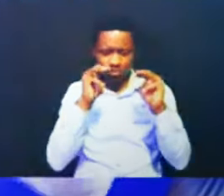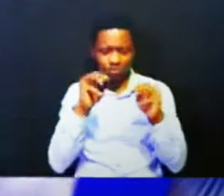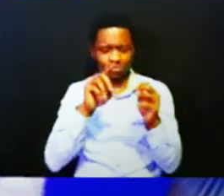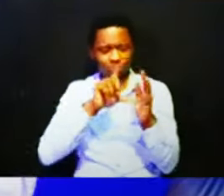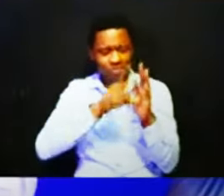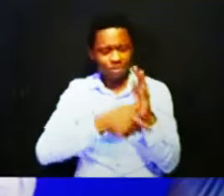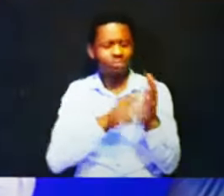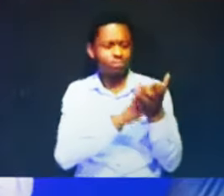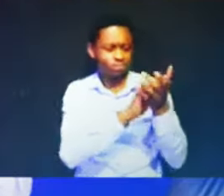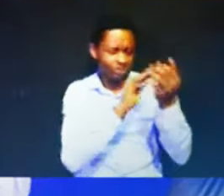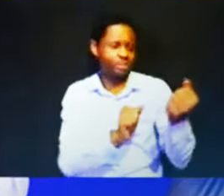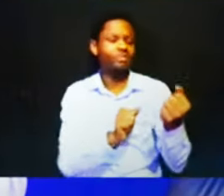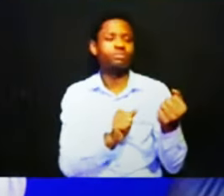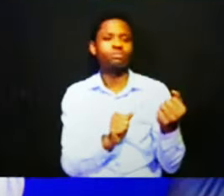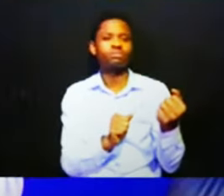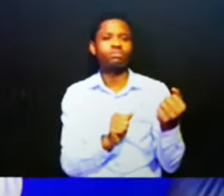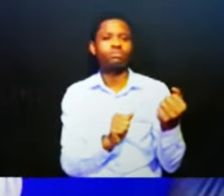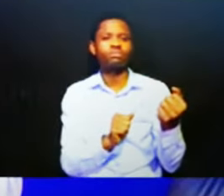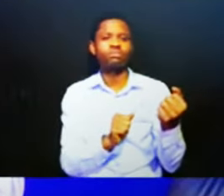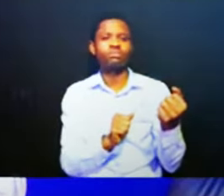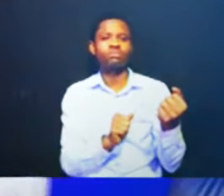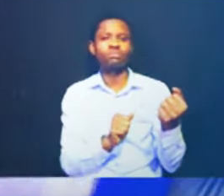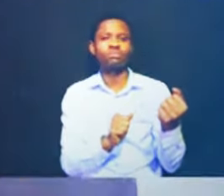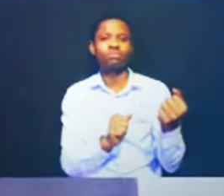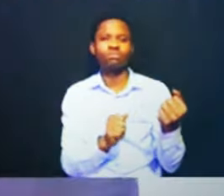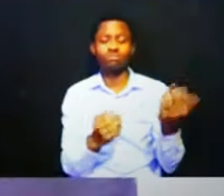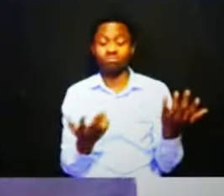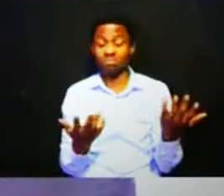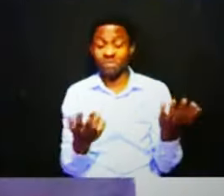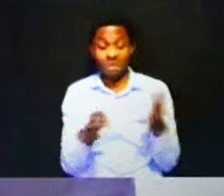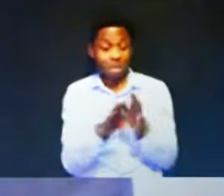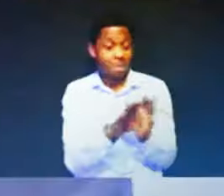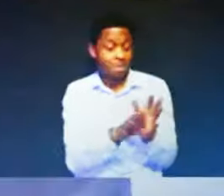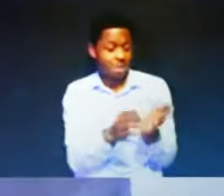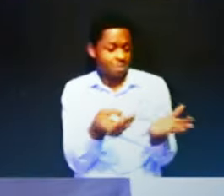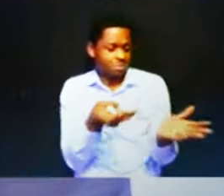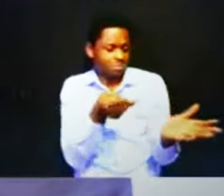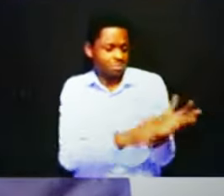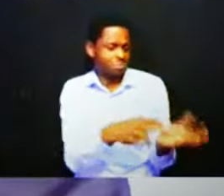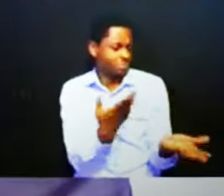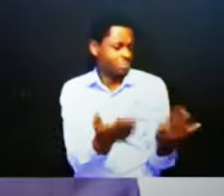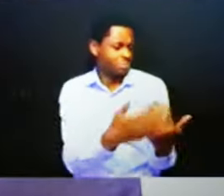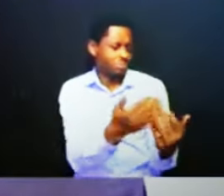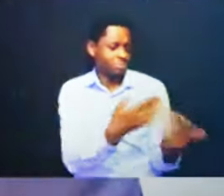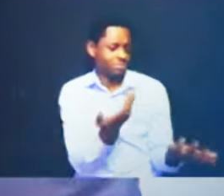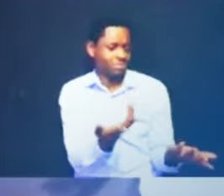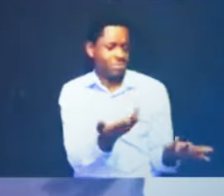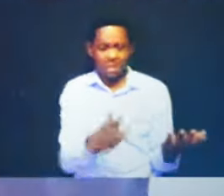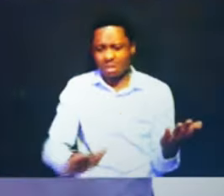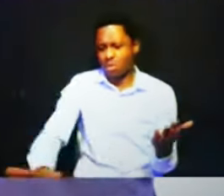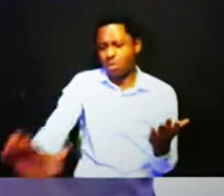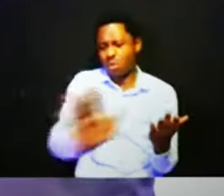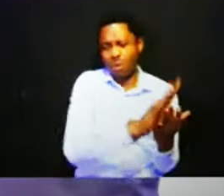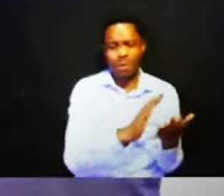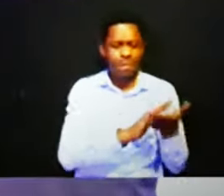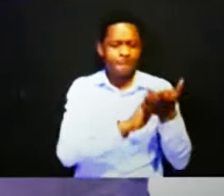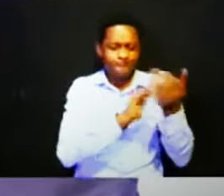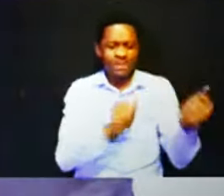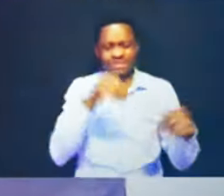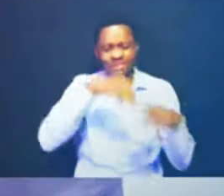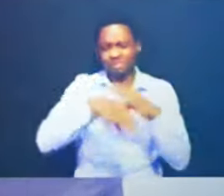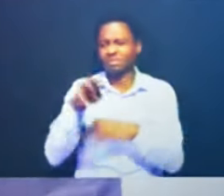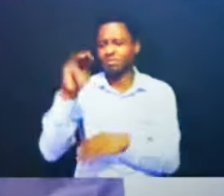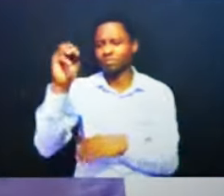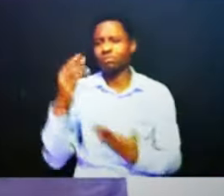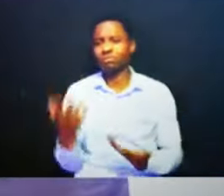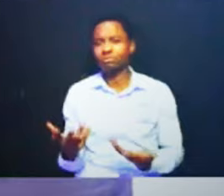him. Now you see, the Bible has said it that simply. They believed in him. But if